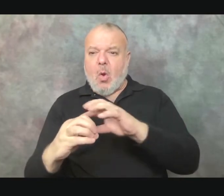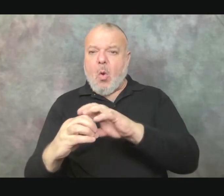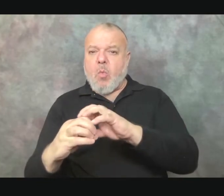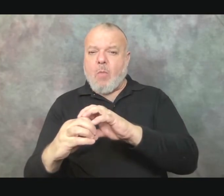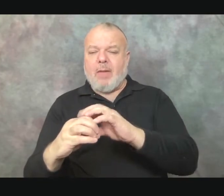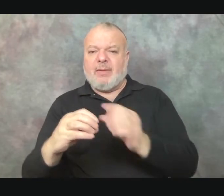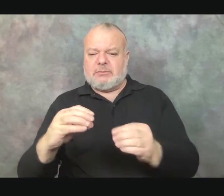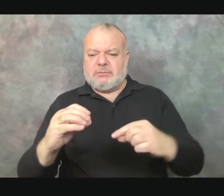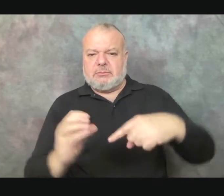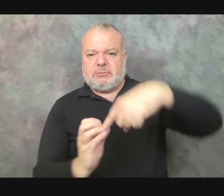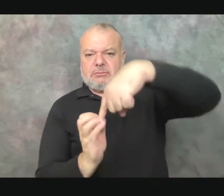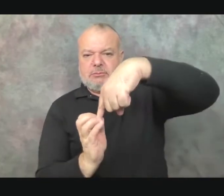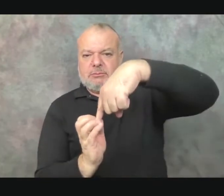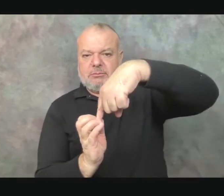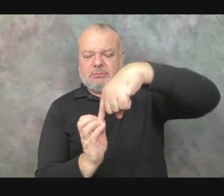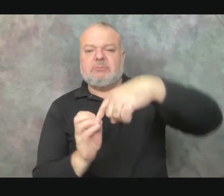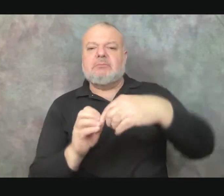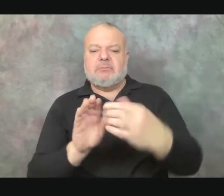card.